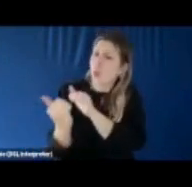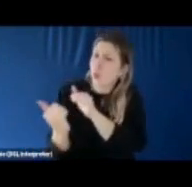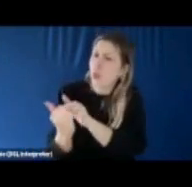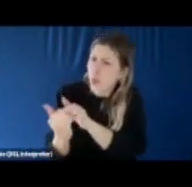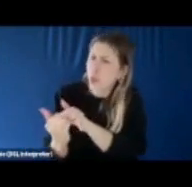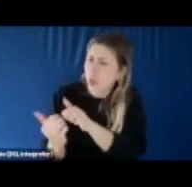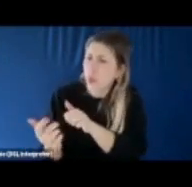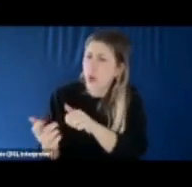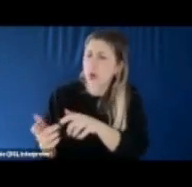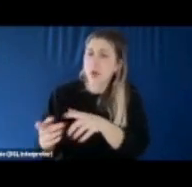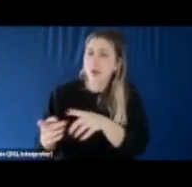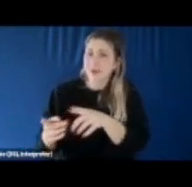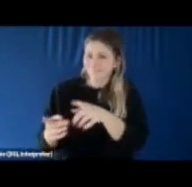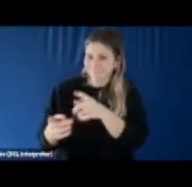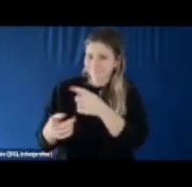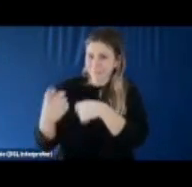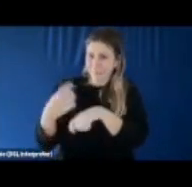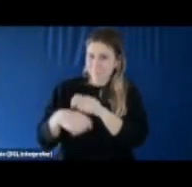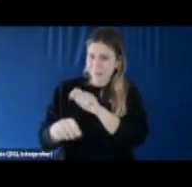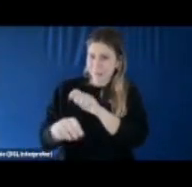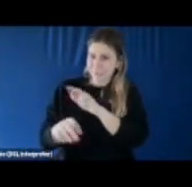them down.